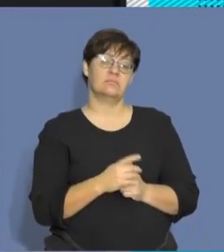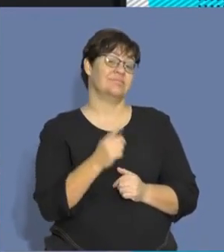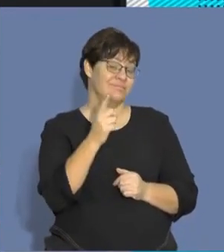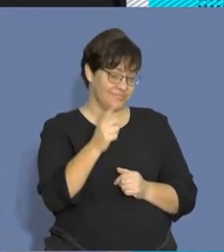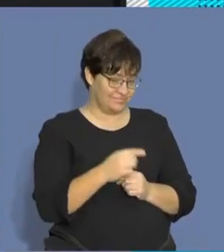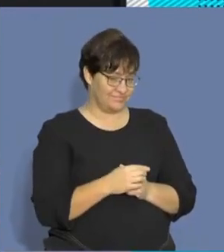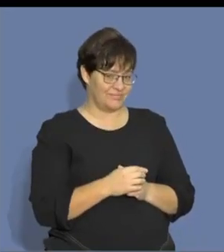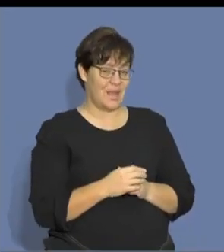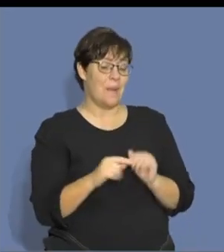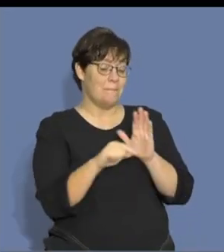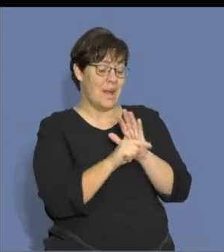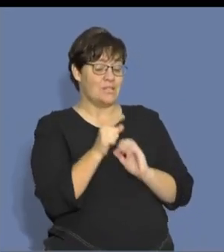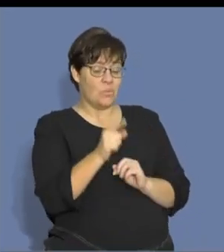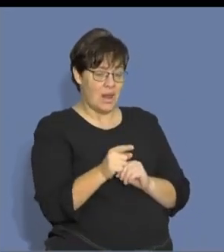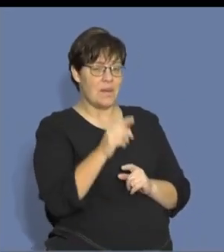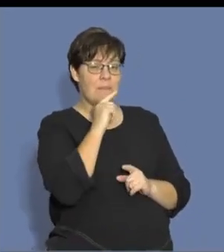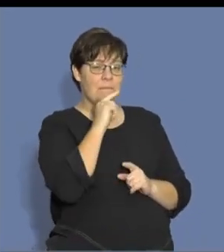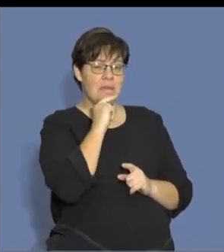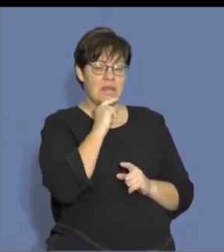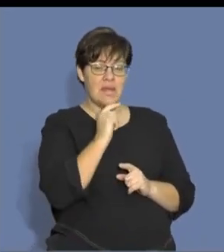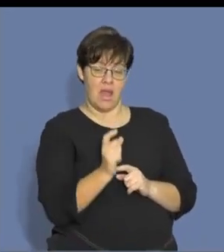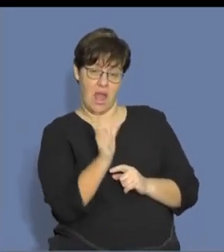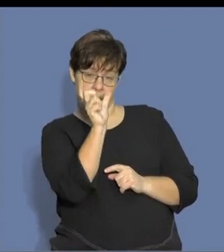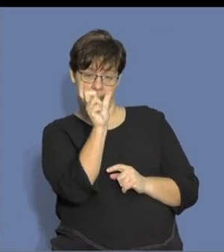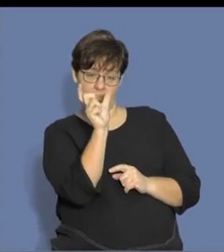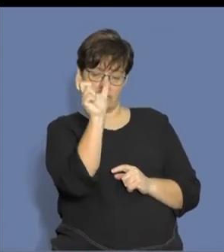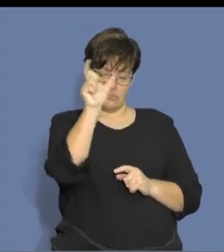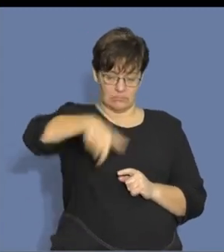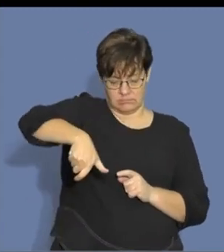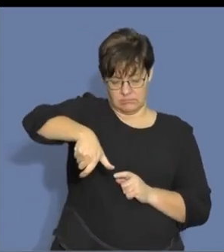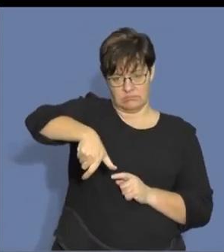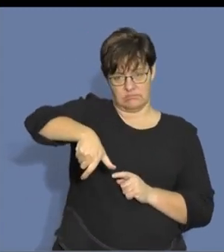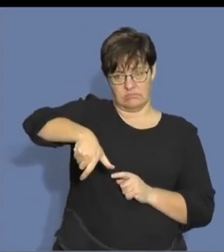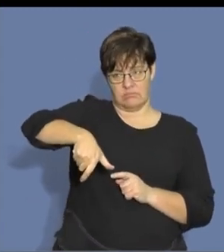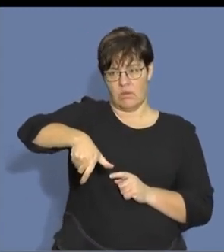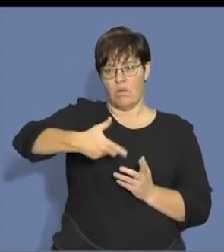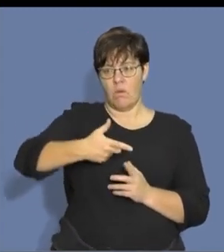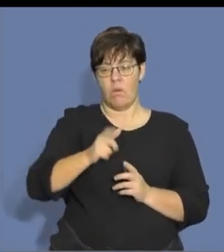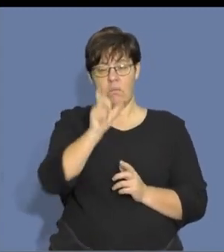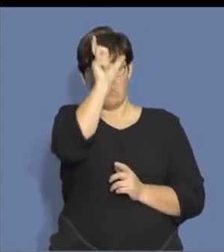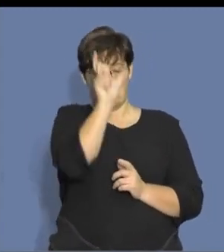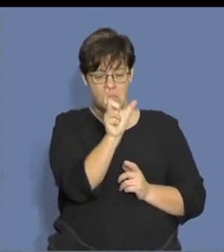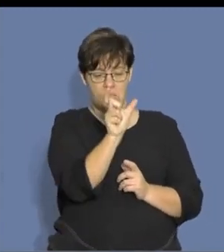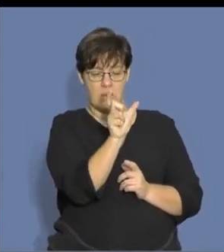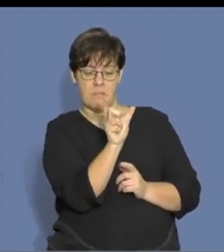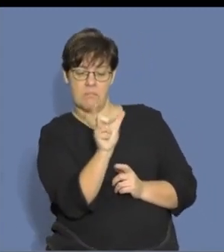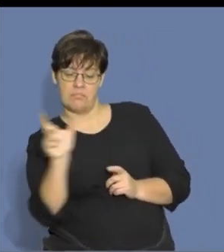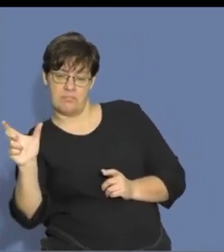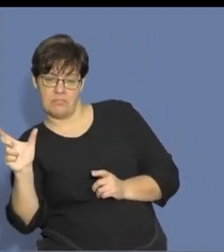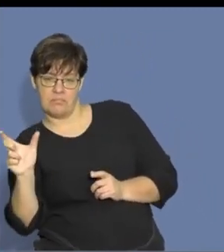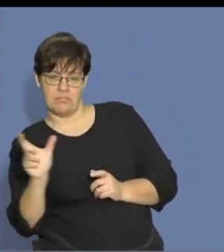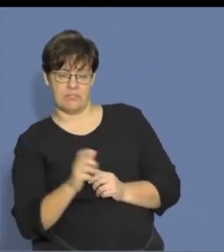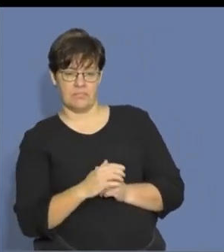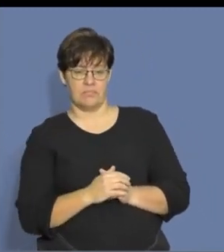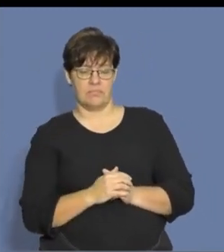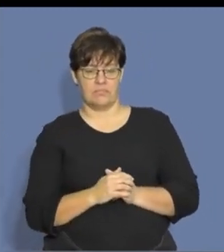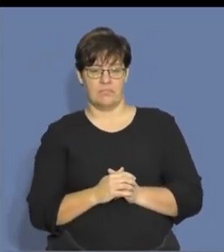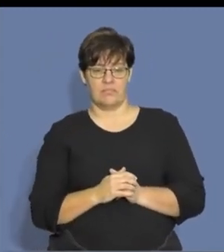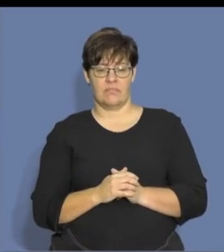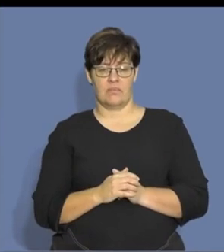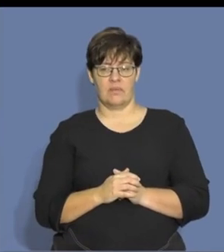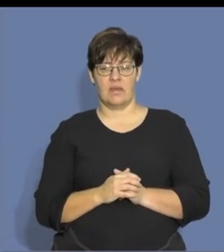That minus 1 shifted my parabola to the right. And so if it was negative,